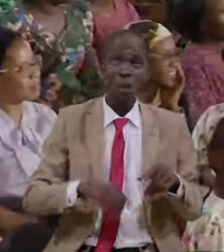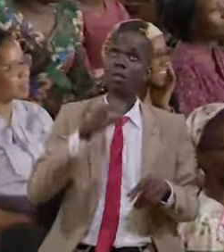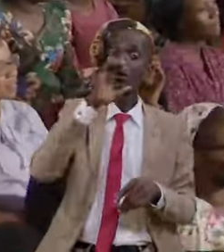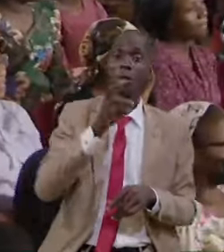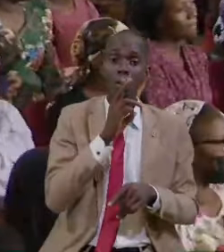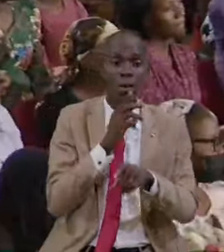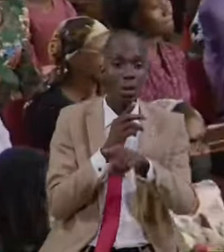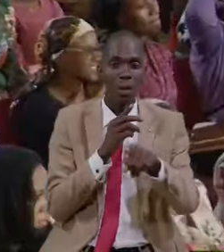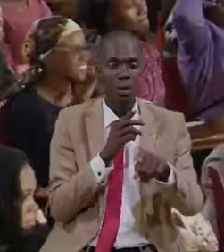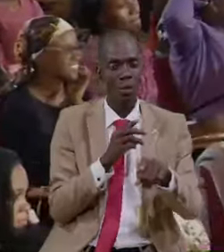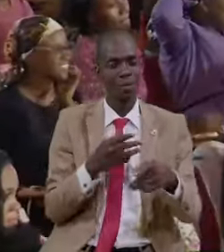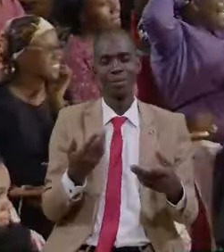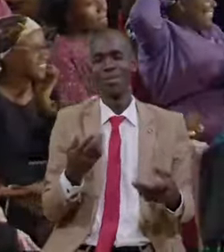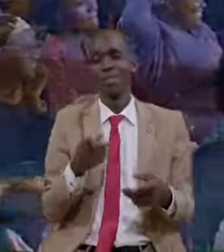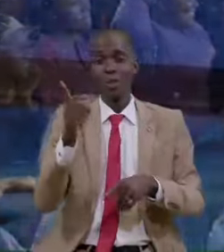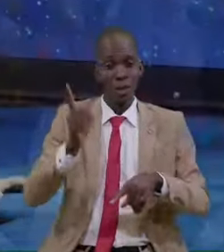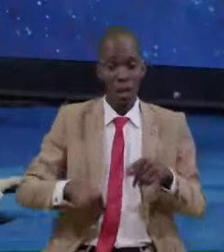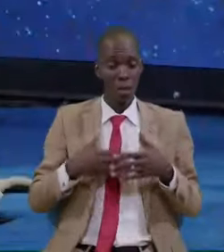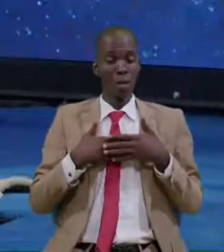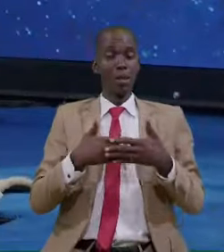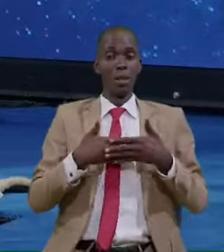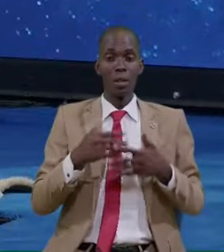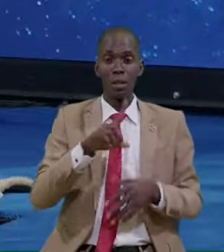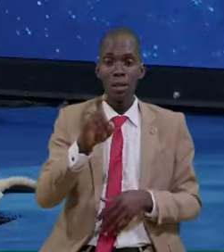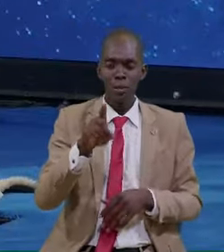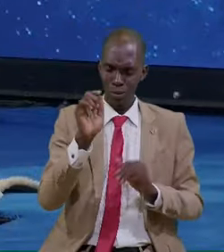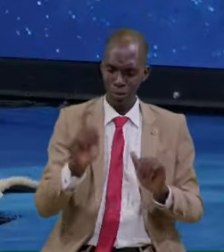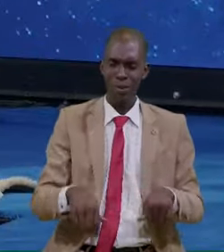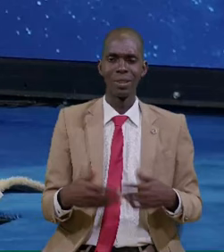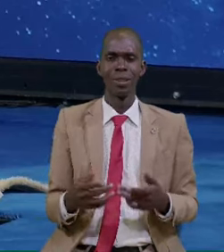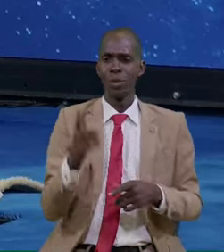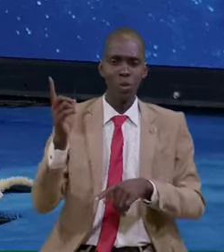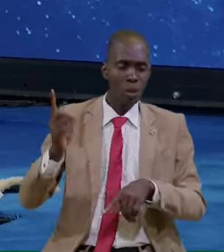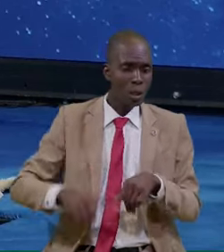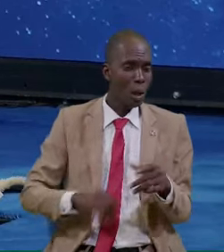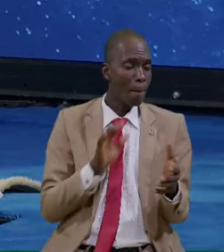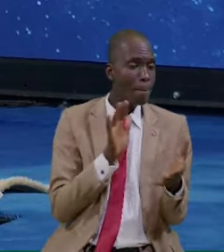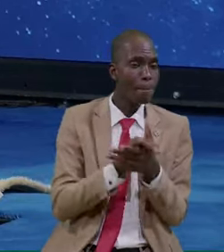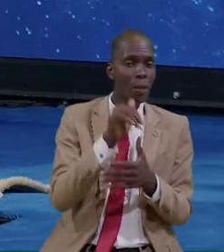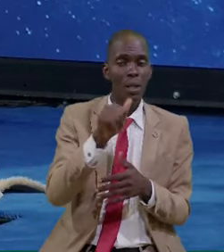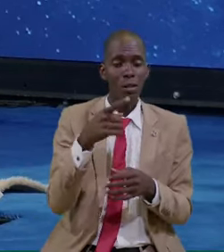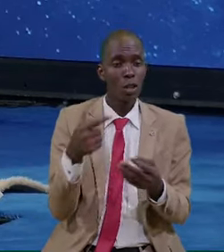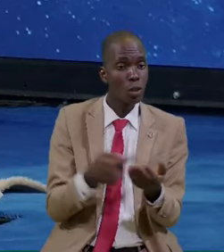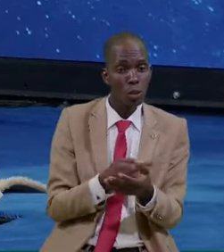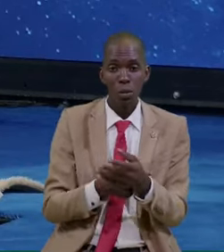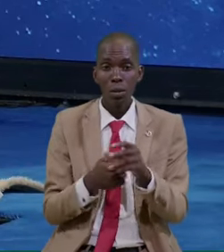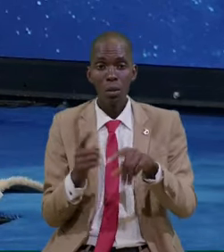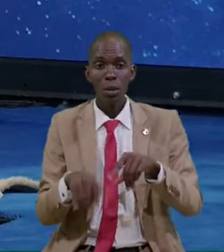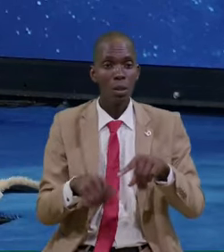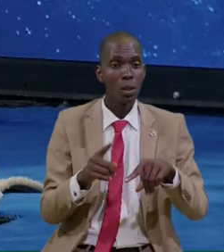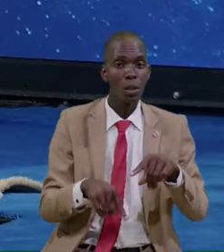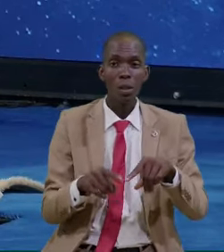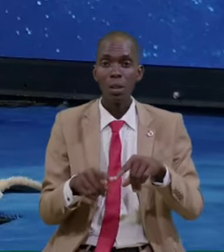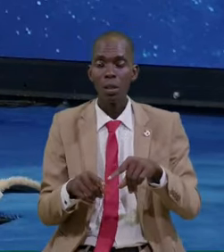cannot. You cannot breathe air, you cannot. You cannot believe the gospel, you cannot.